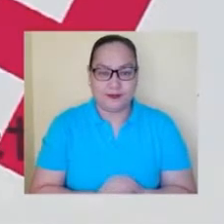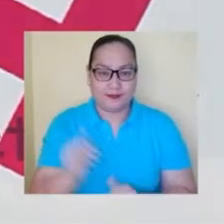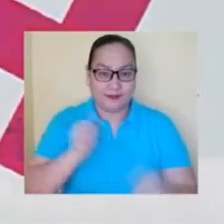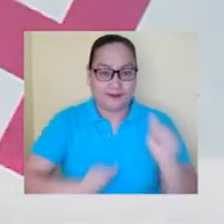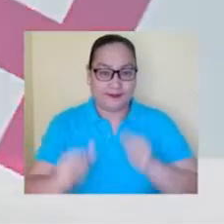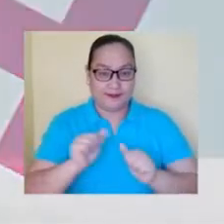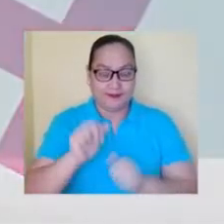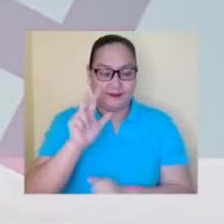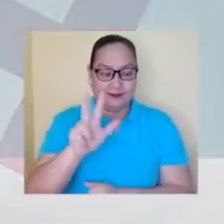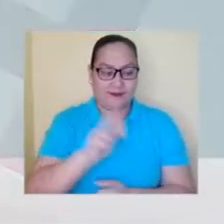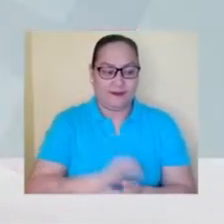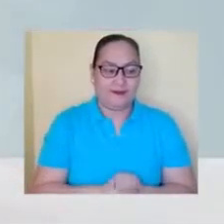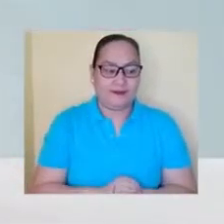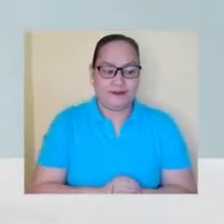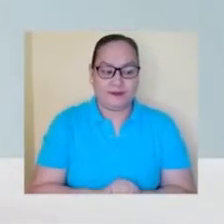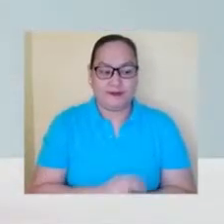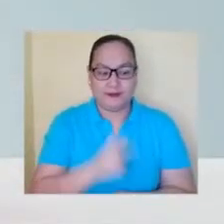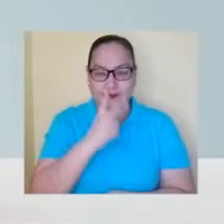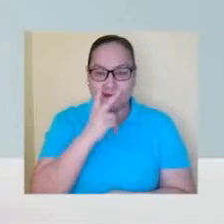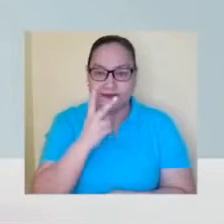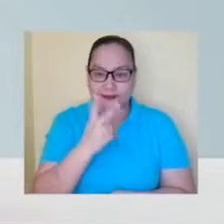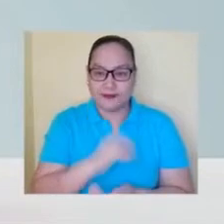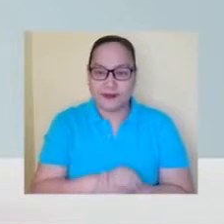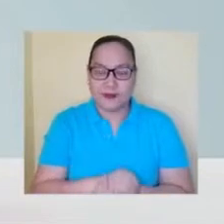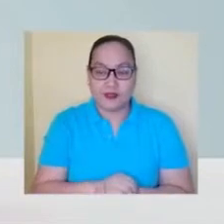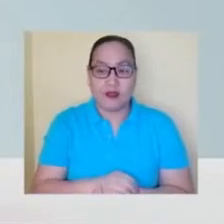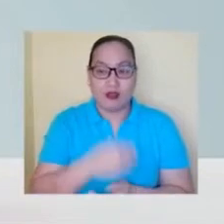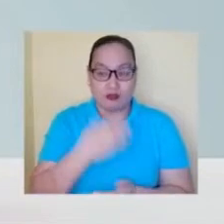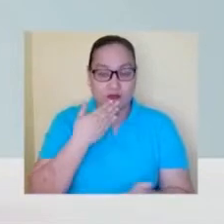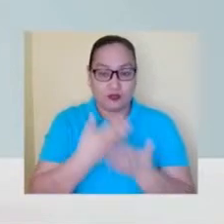Activity 3. Is he a good first aider?